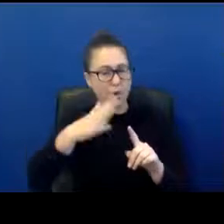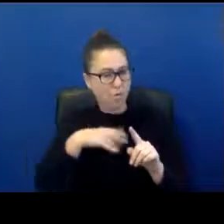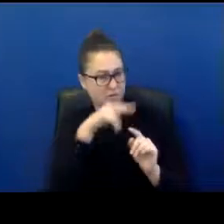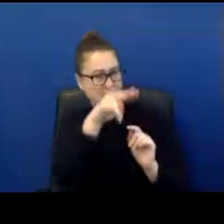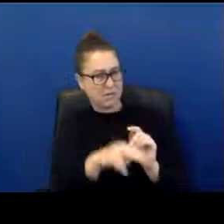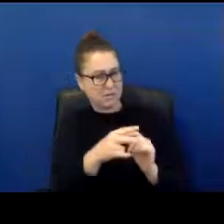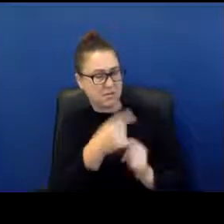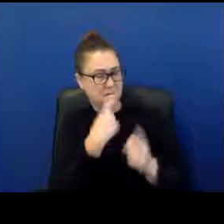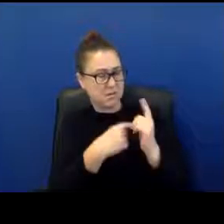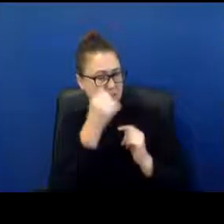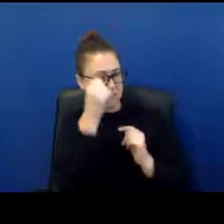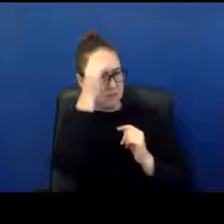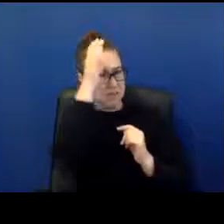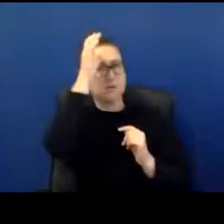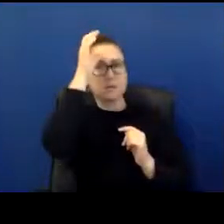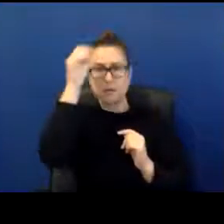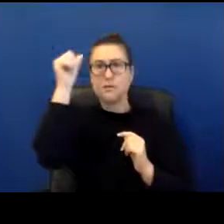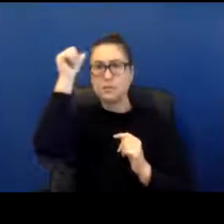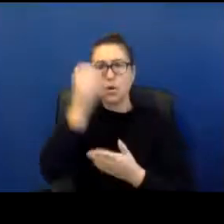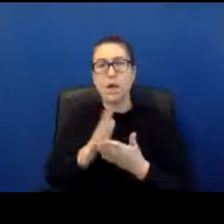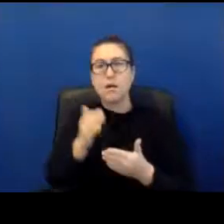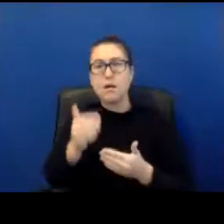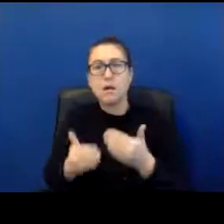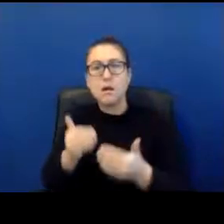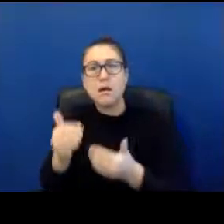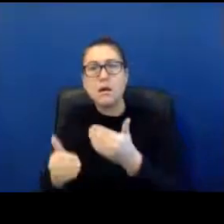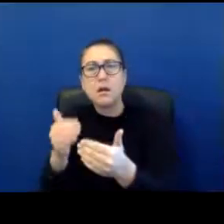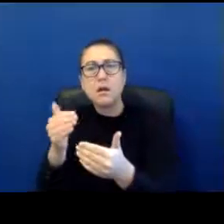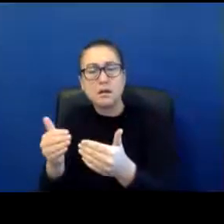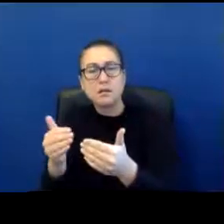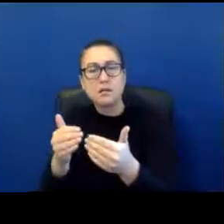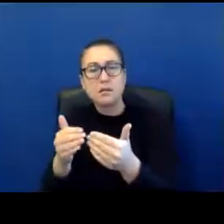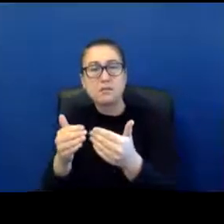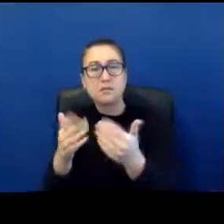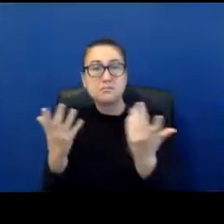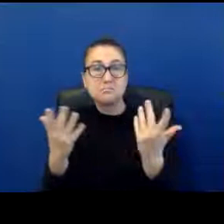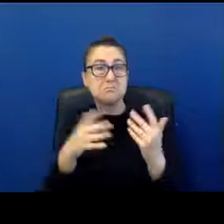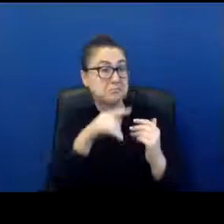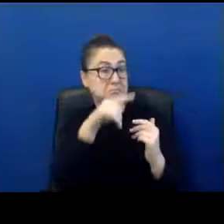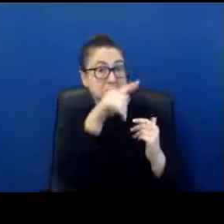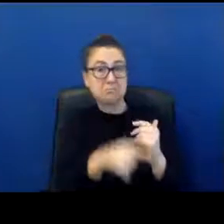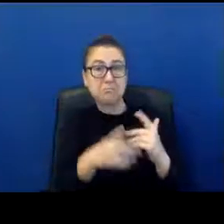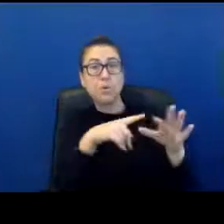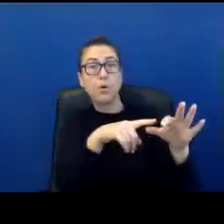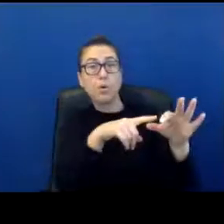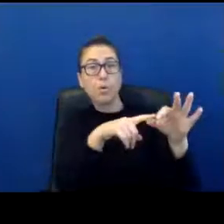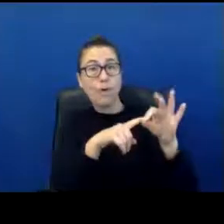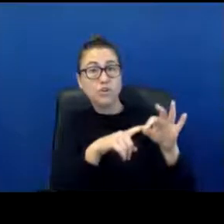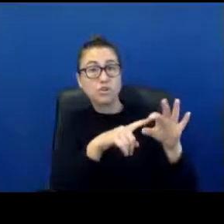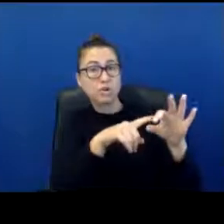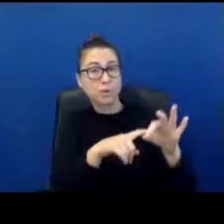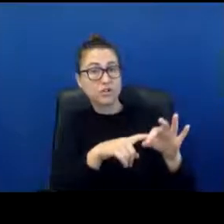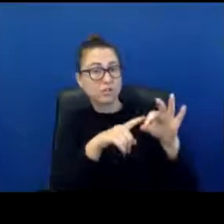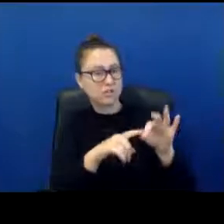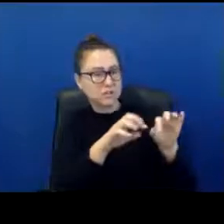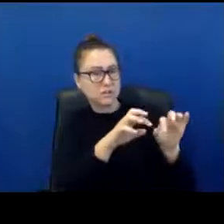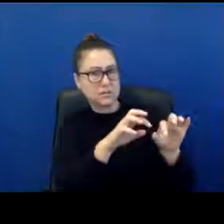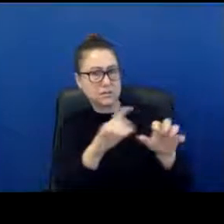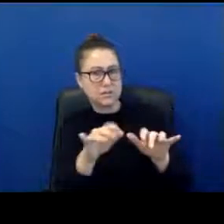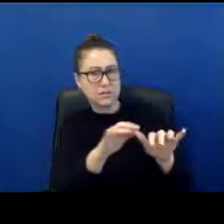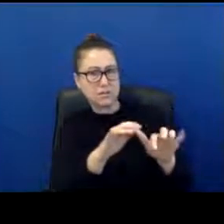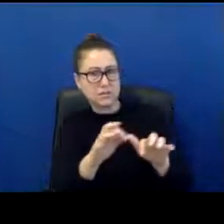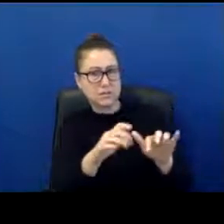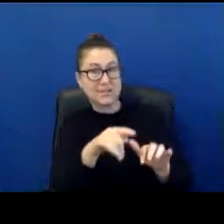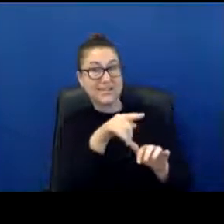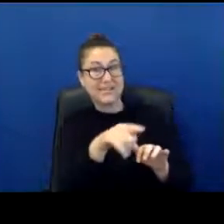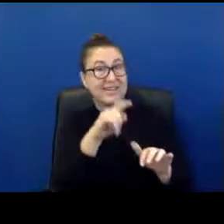pathway allows you to work through a problem that you have by answering a series of questions and then provides you with tailored information